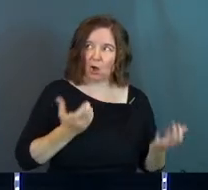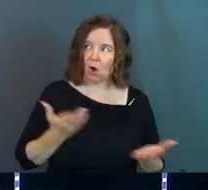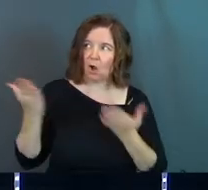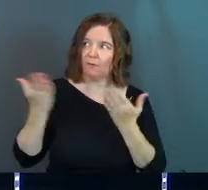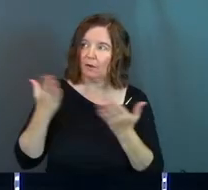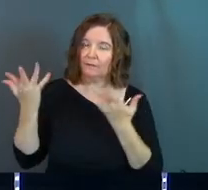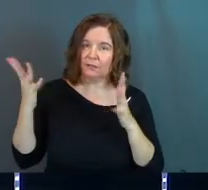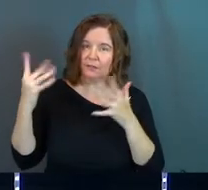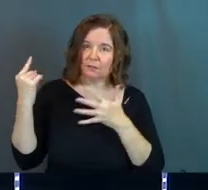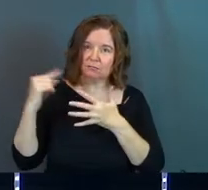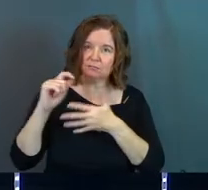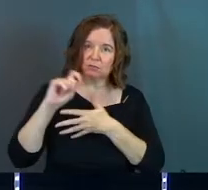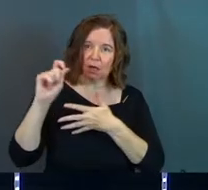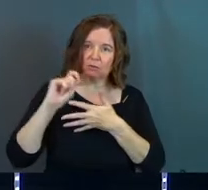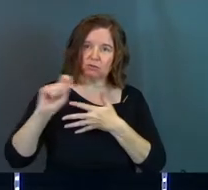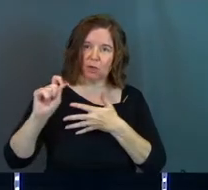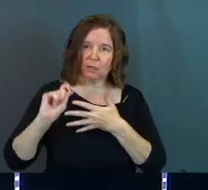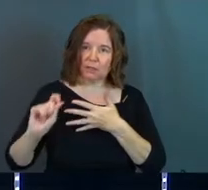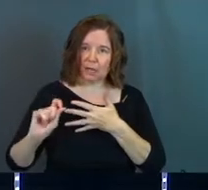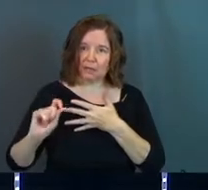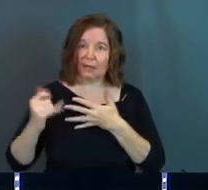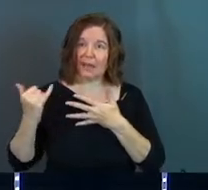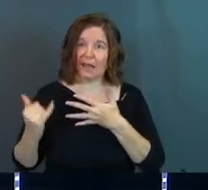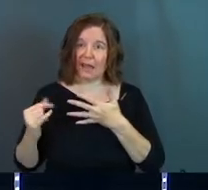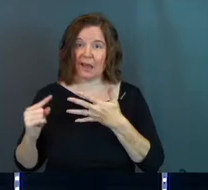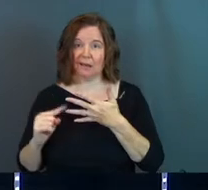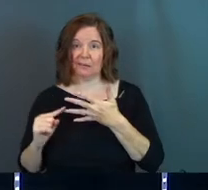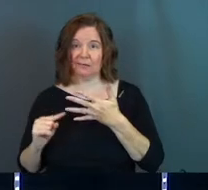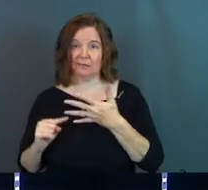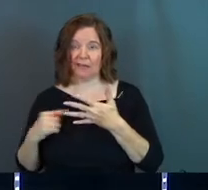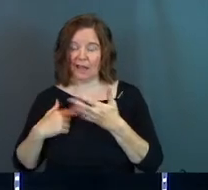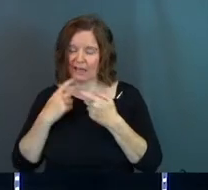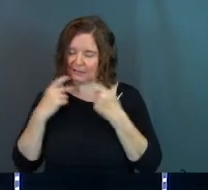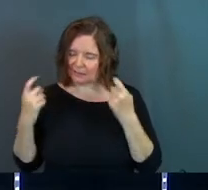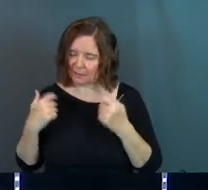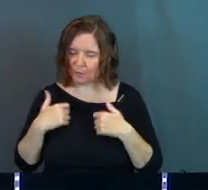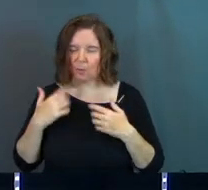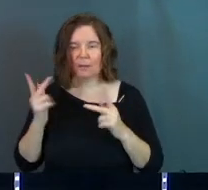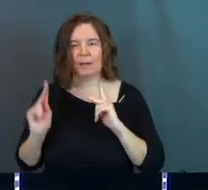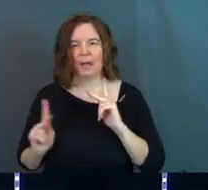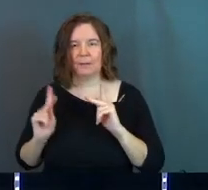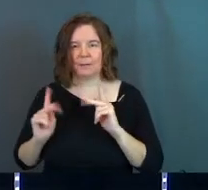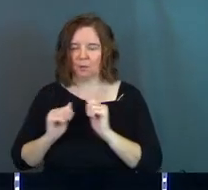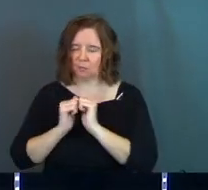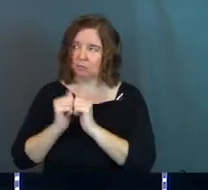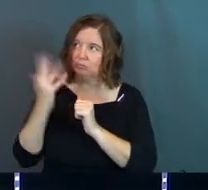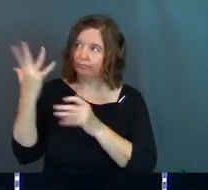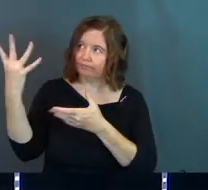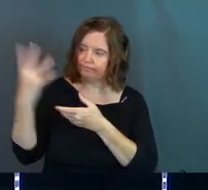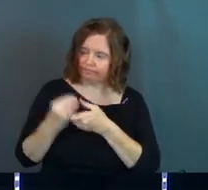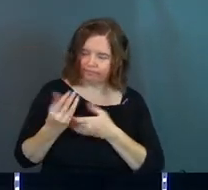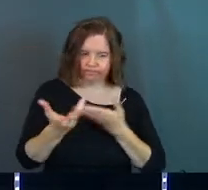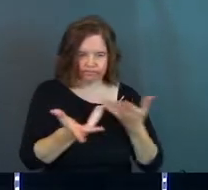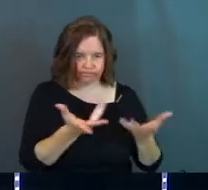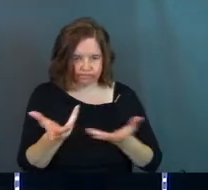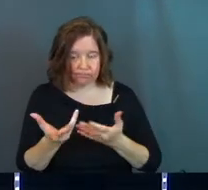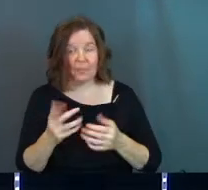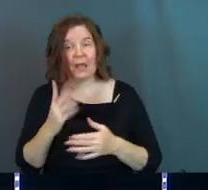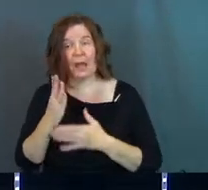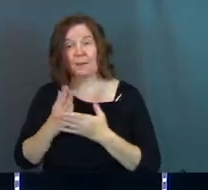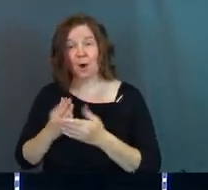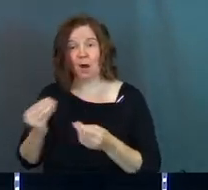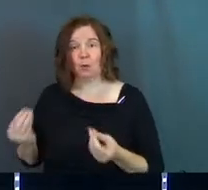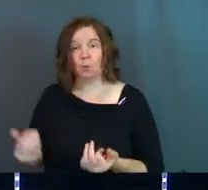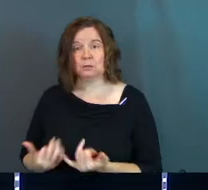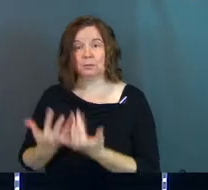him. And now I got to sit and I got to celebrate with my people. And the fact that part of it got burned